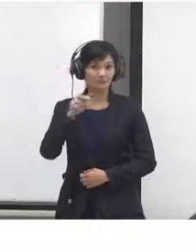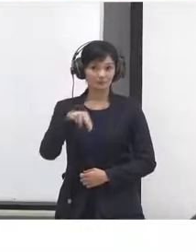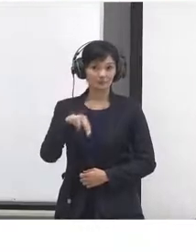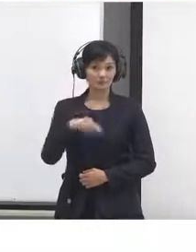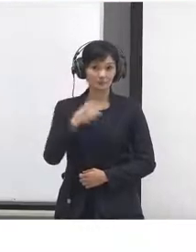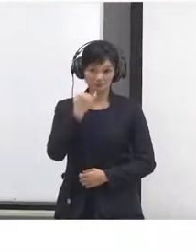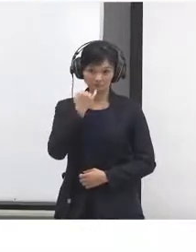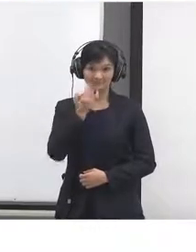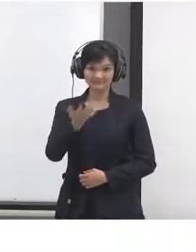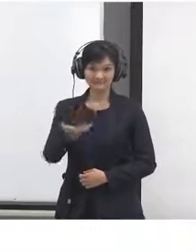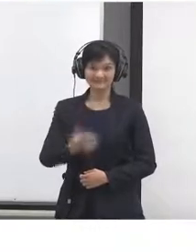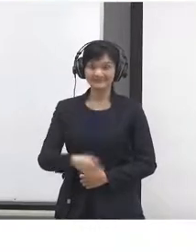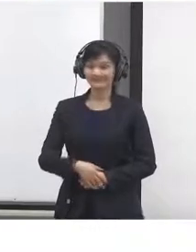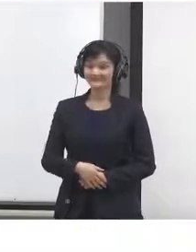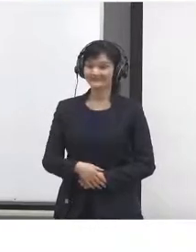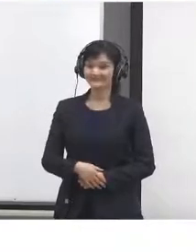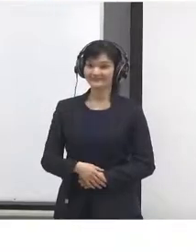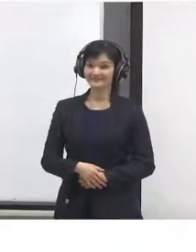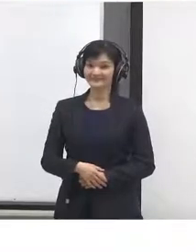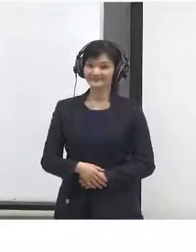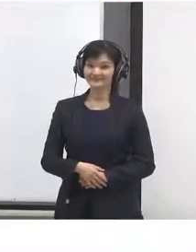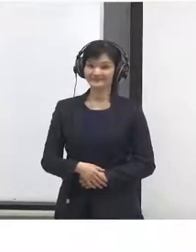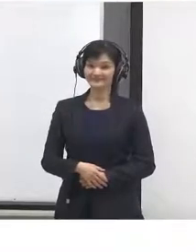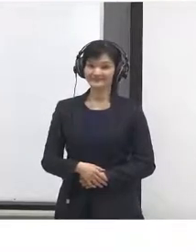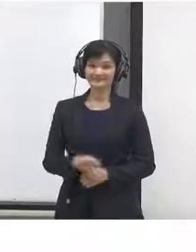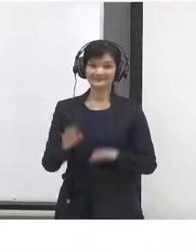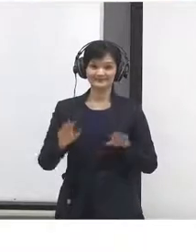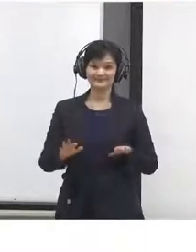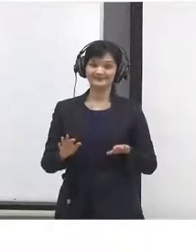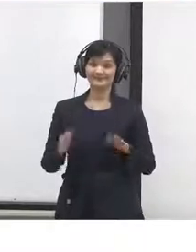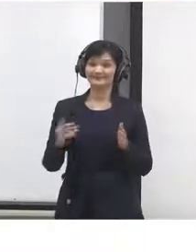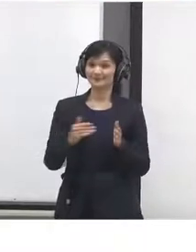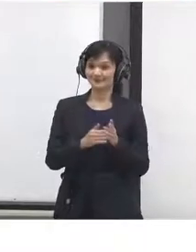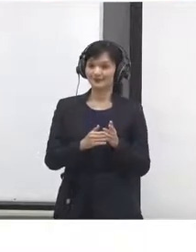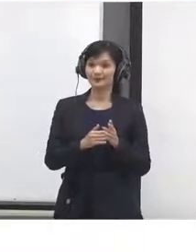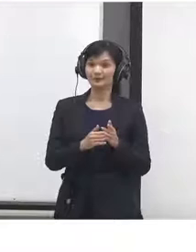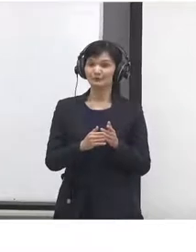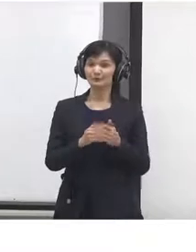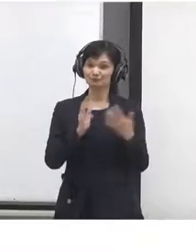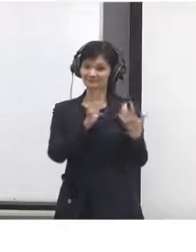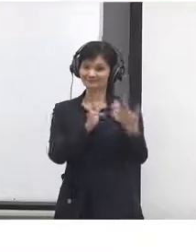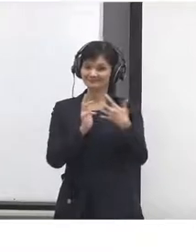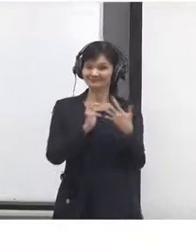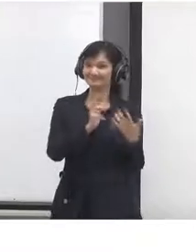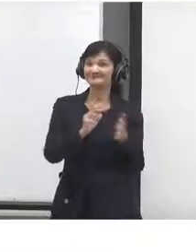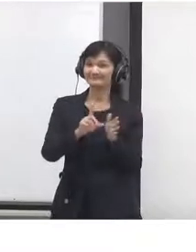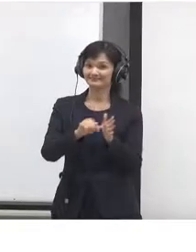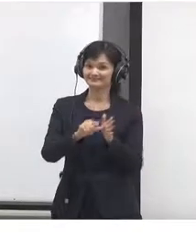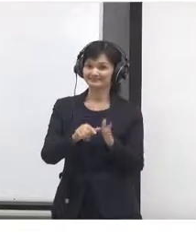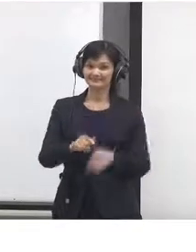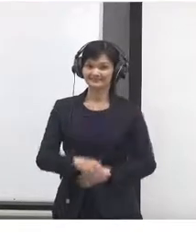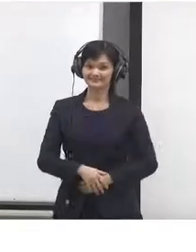Hello. It's Q&A session now. And okay, so